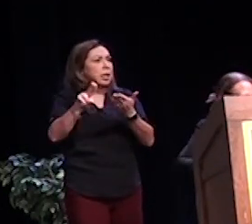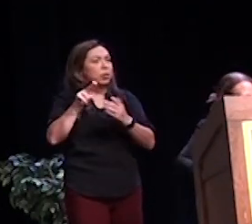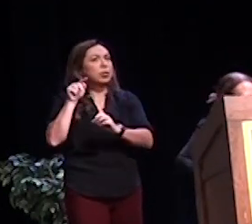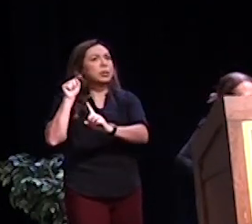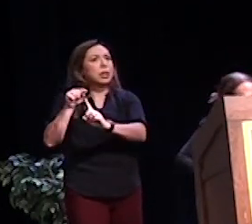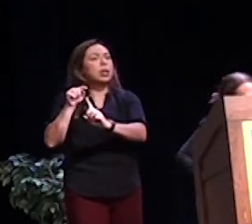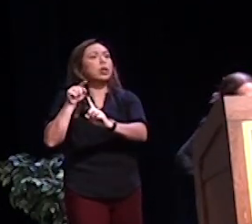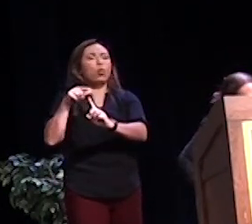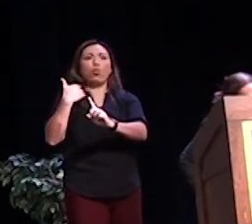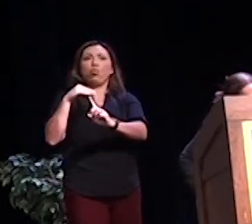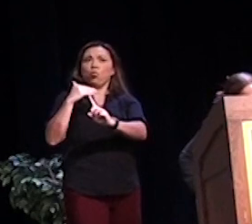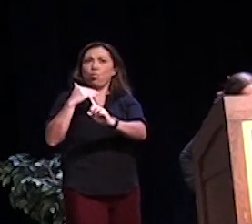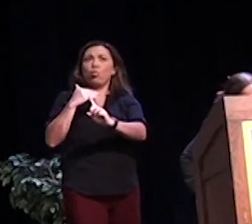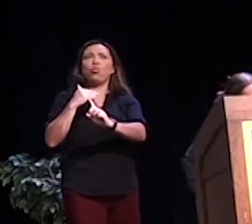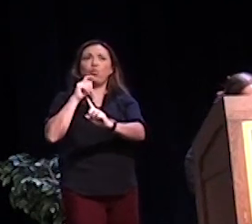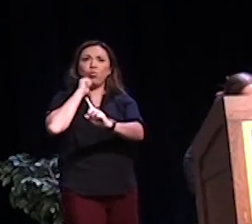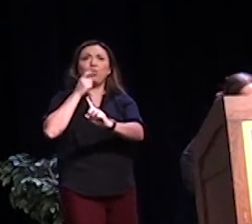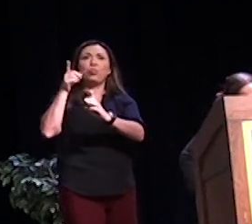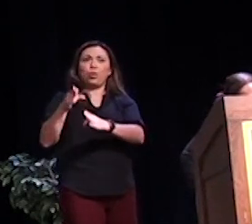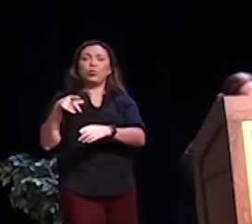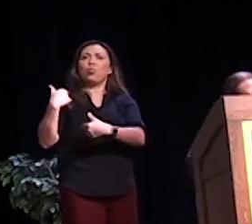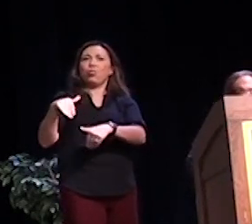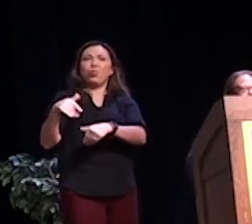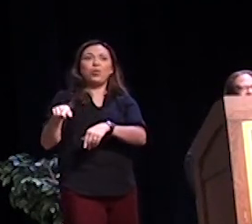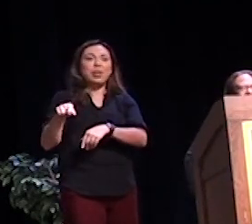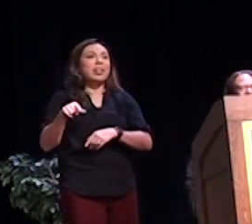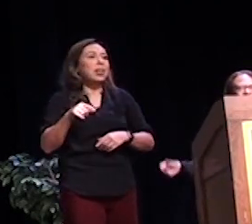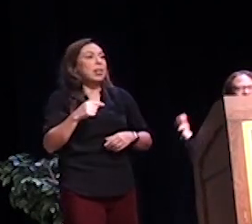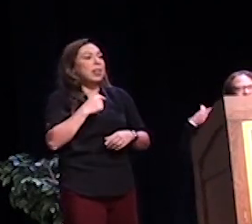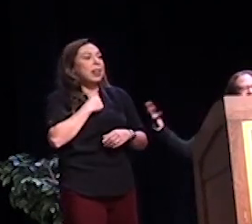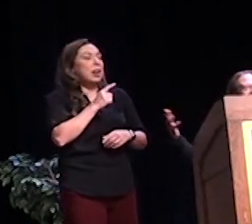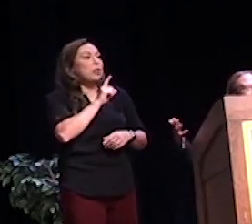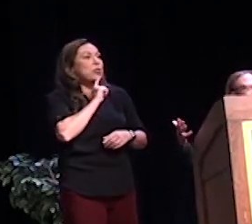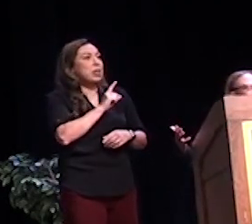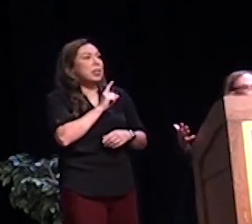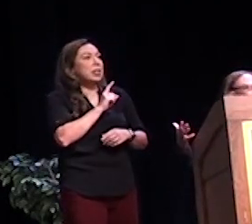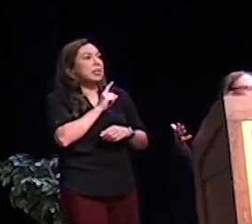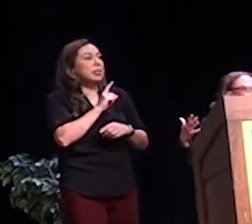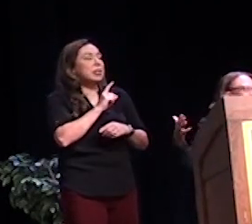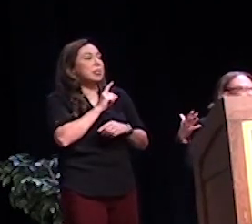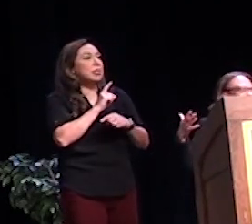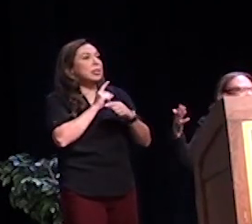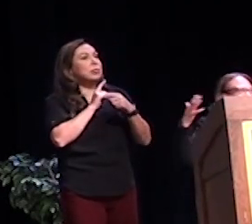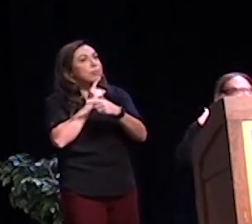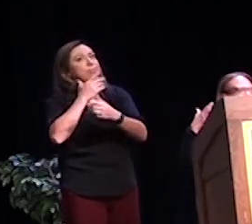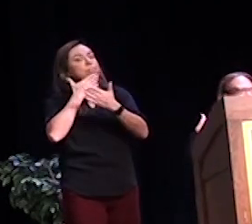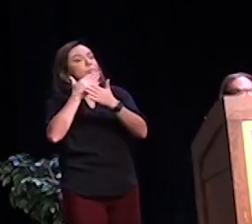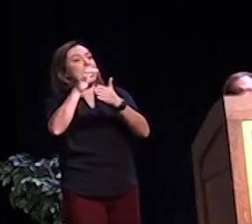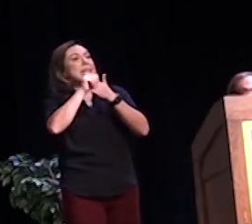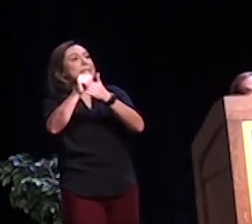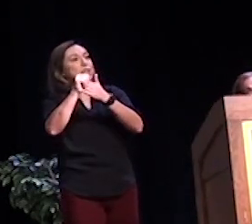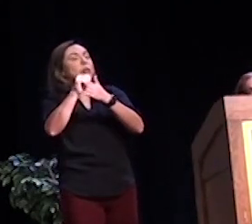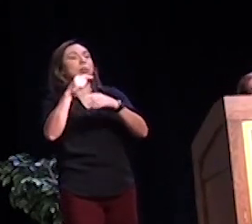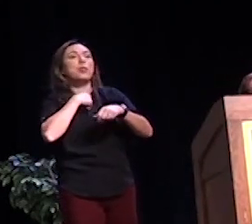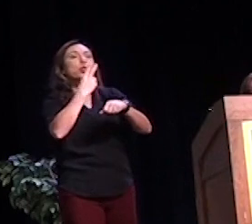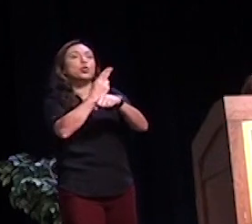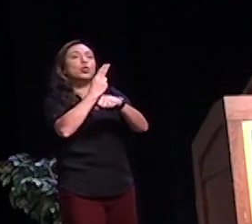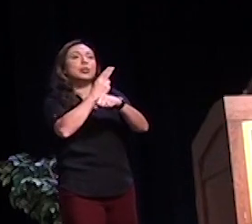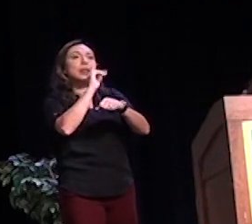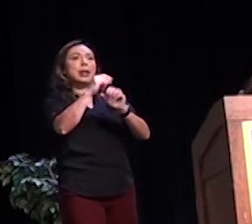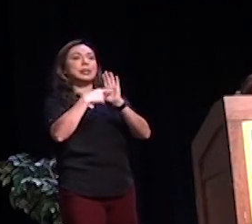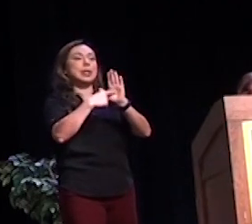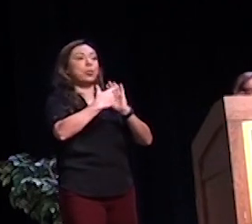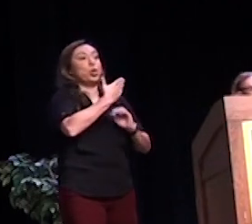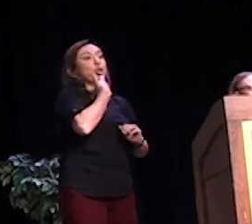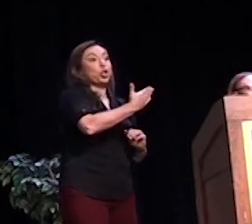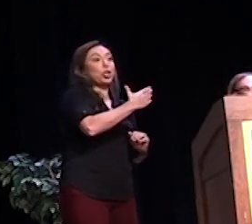bad sister, but I've never been the good cop in leadership. Usually there's I'm the bad cop,